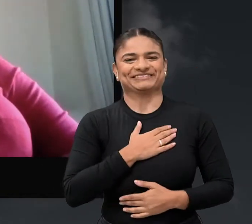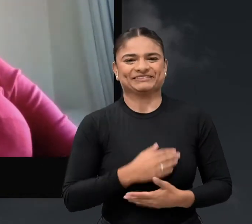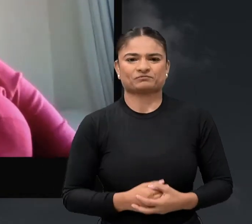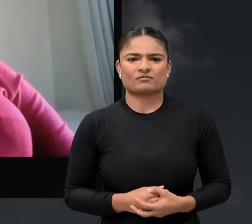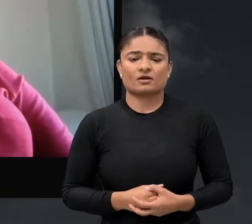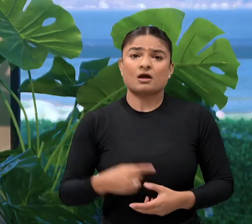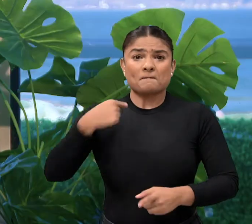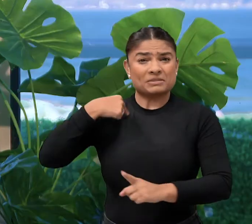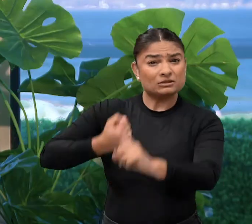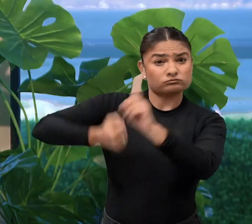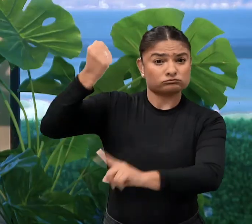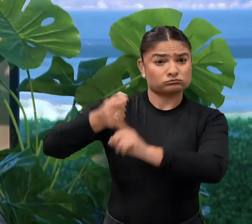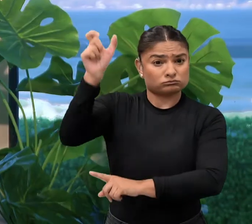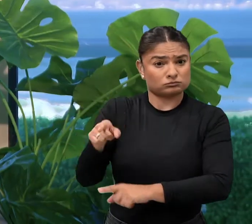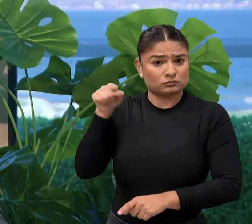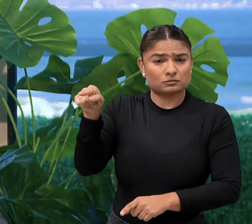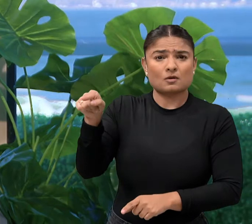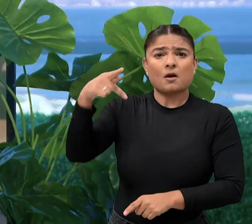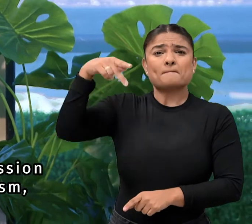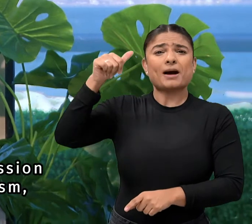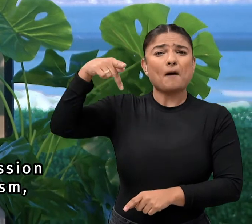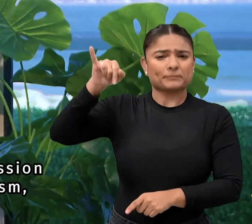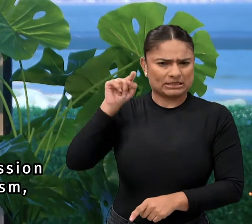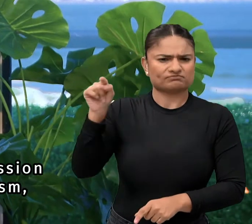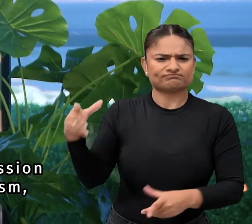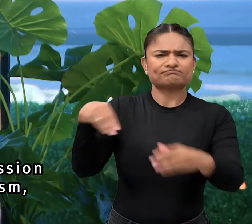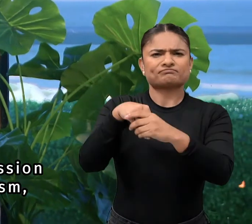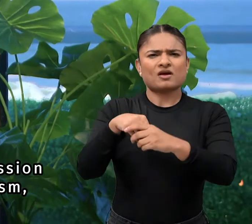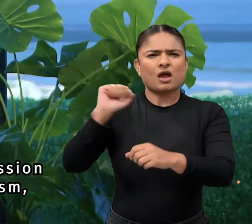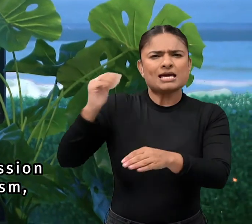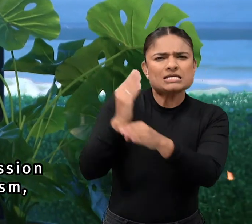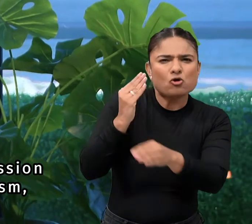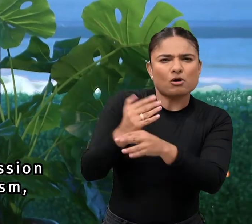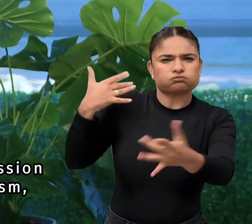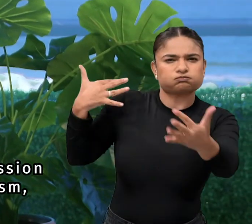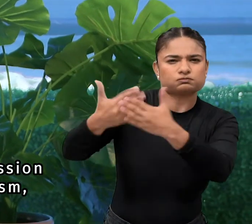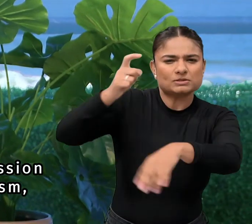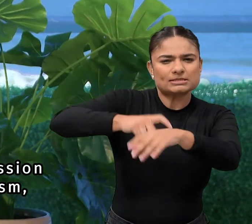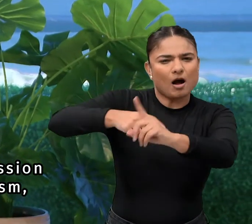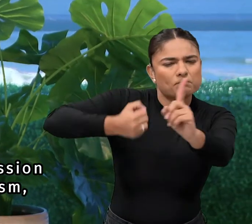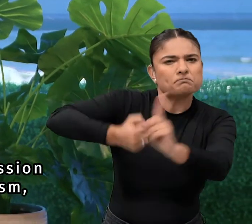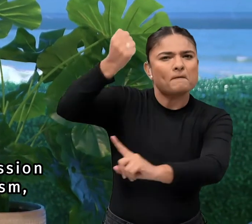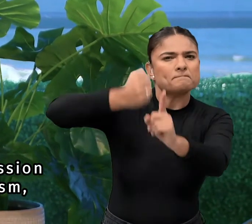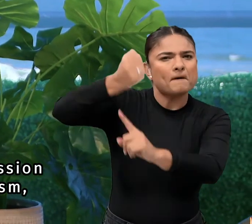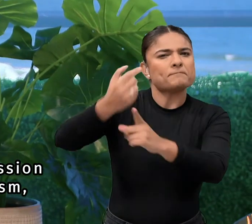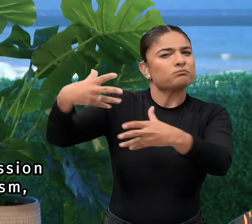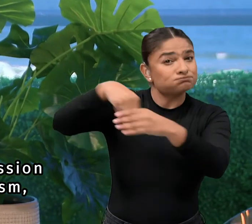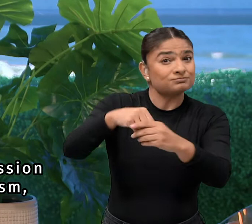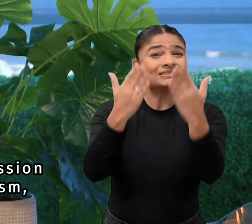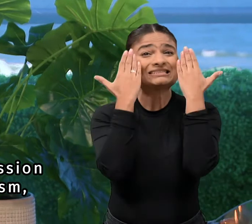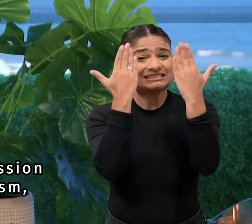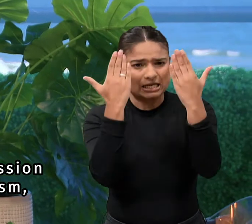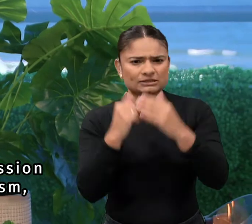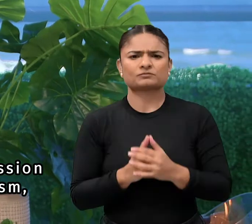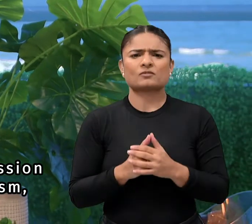welcome. As gestremde aktivis en veteraan het Mthembu Papi Nkoli deur sy loopbaan, sy studies en aktivisme